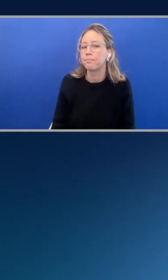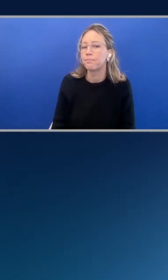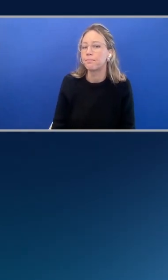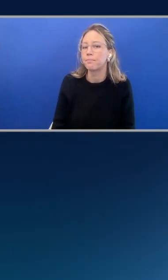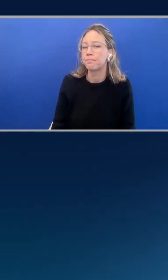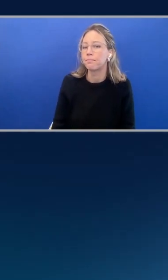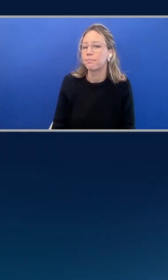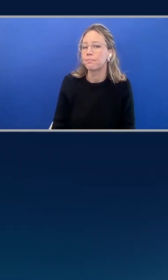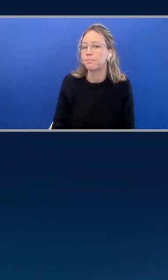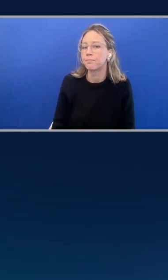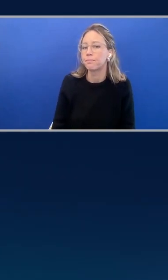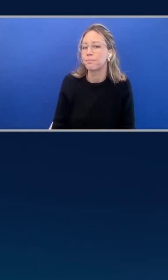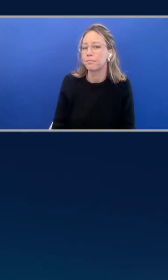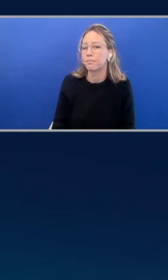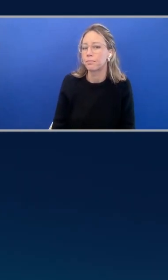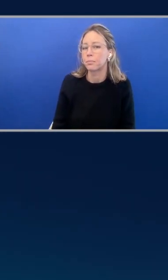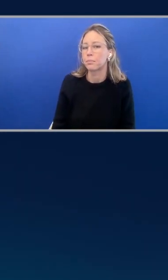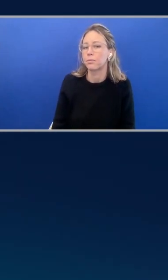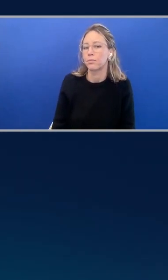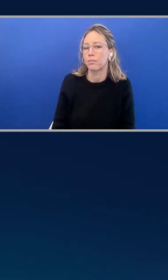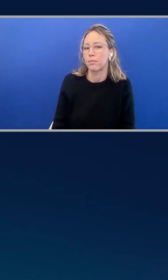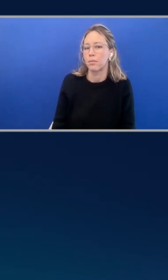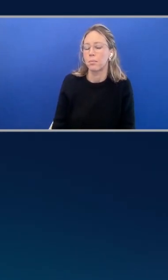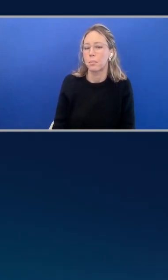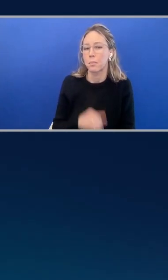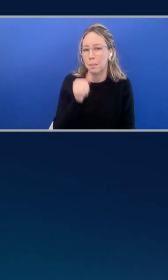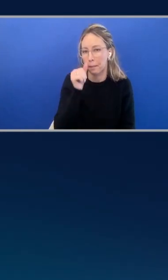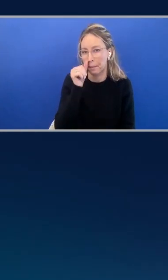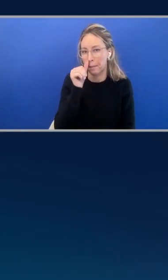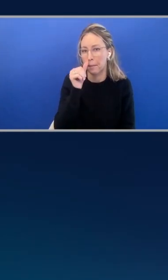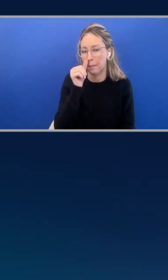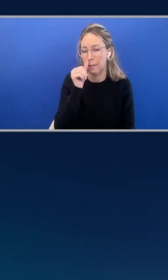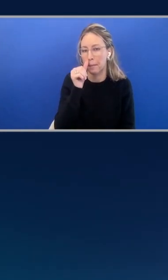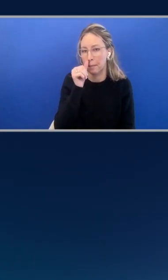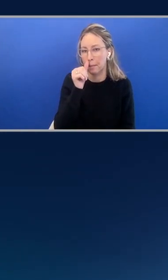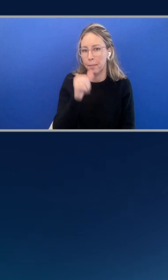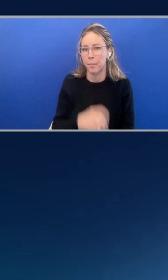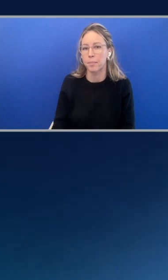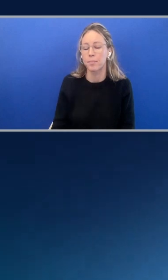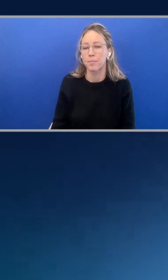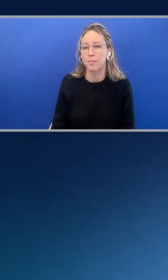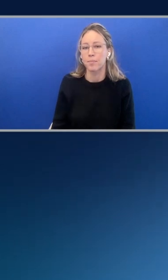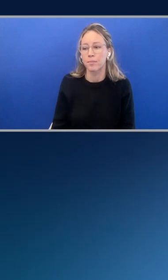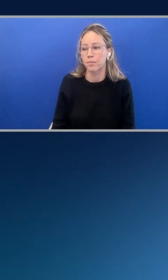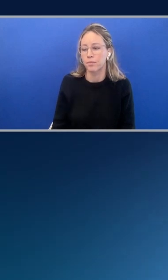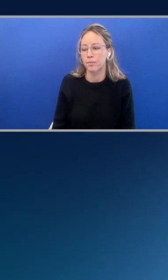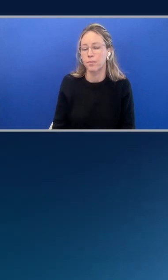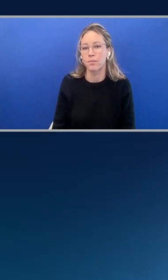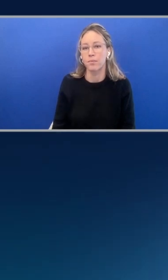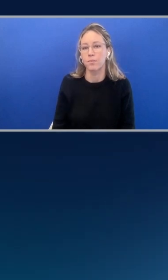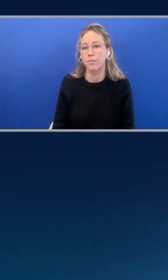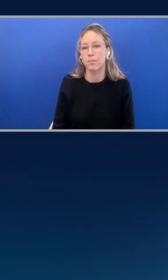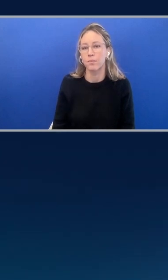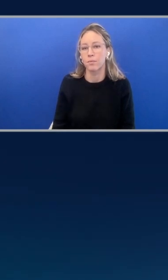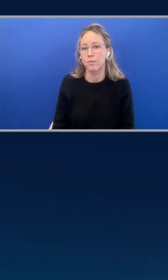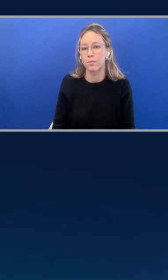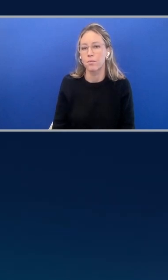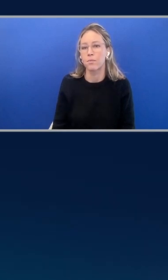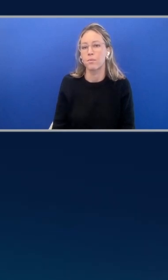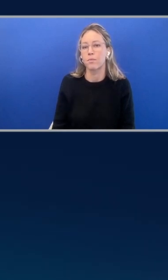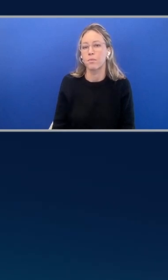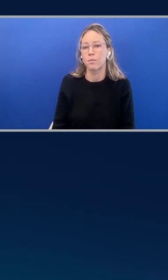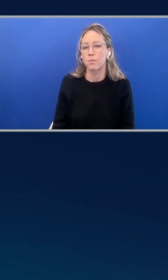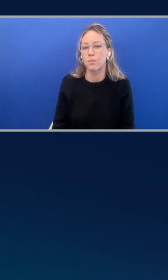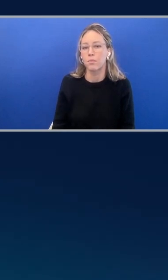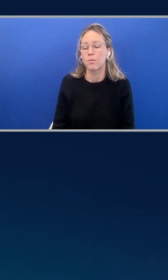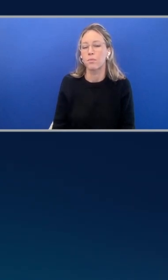Sure. So first, coming up with the Gen ASL concept, I got involved with some of those folks as